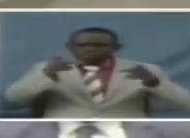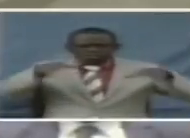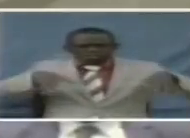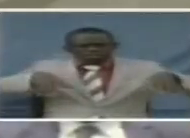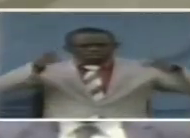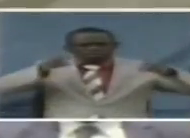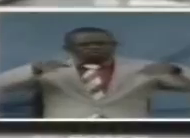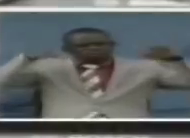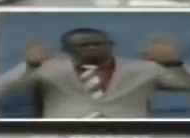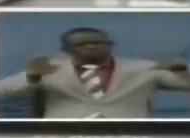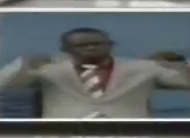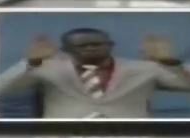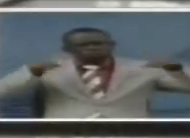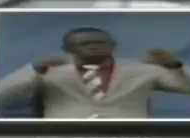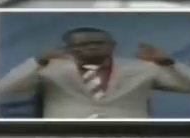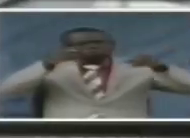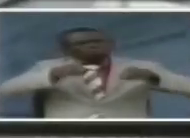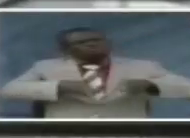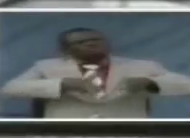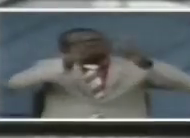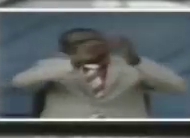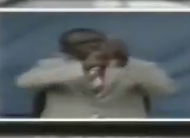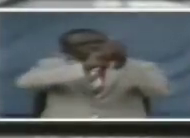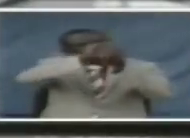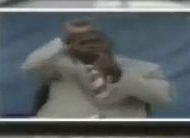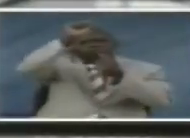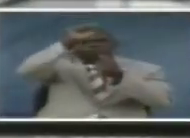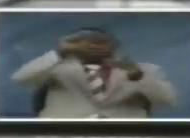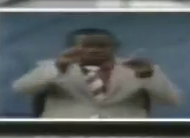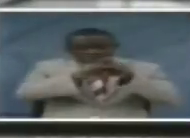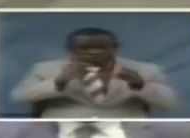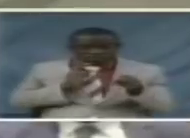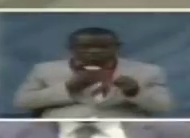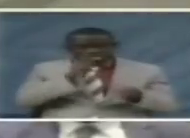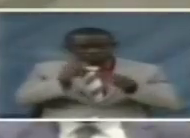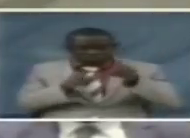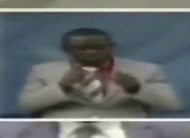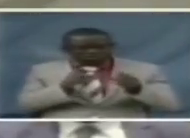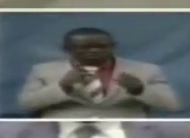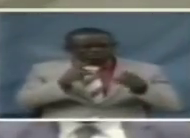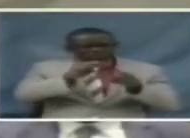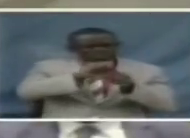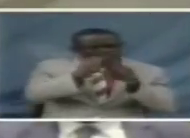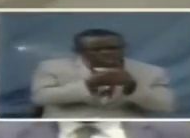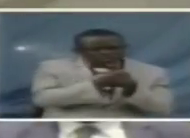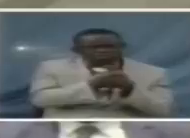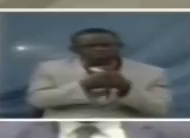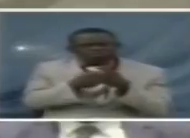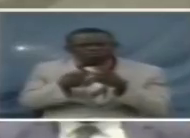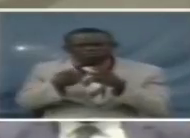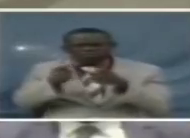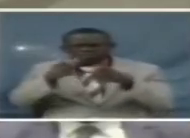like an eagle up in the sky, rising above